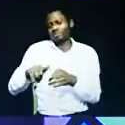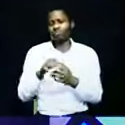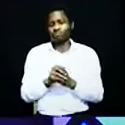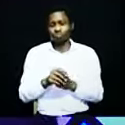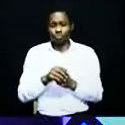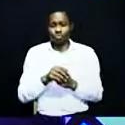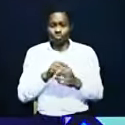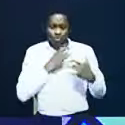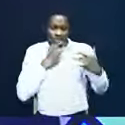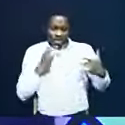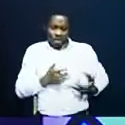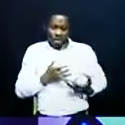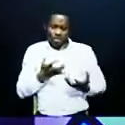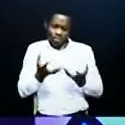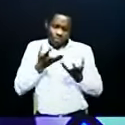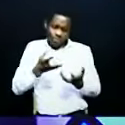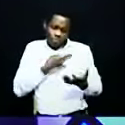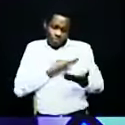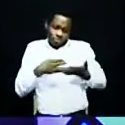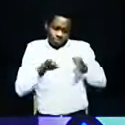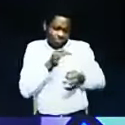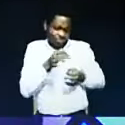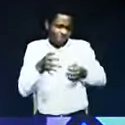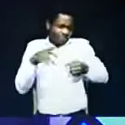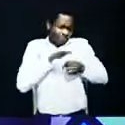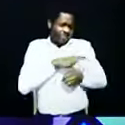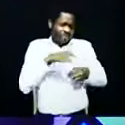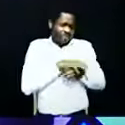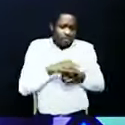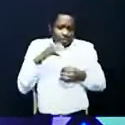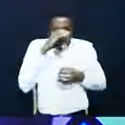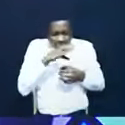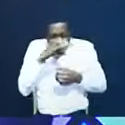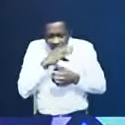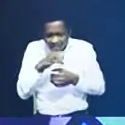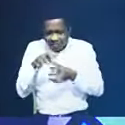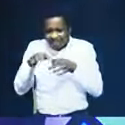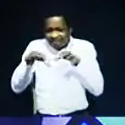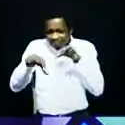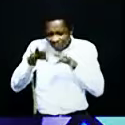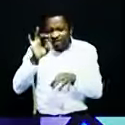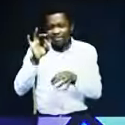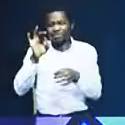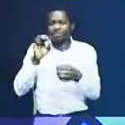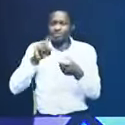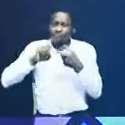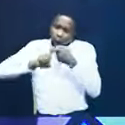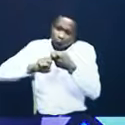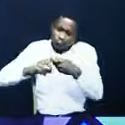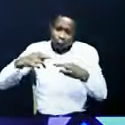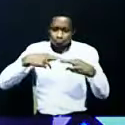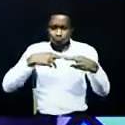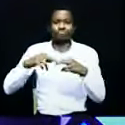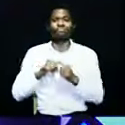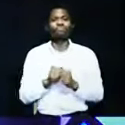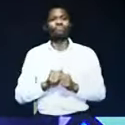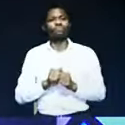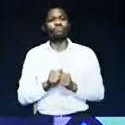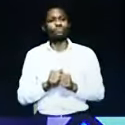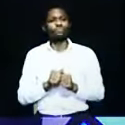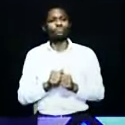heart says of you, seek his face. Your face, Lord,